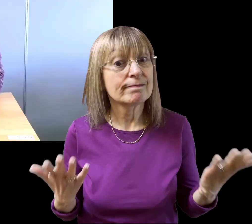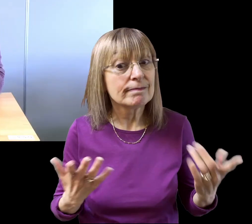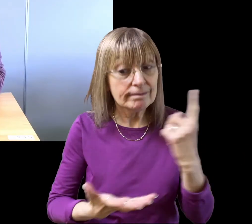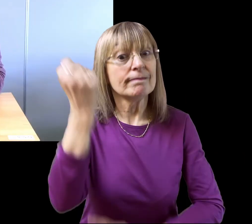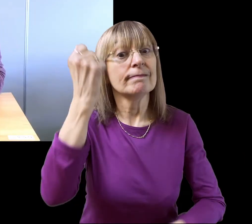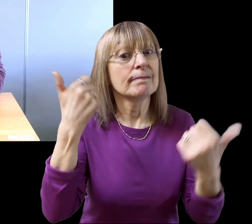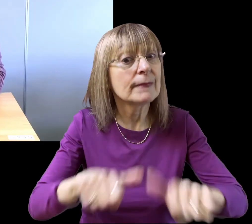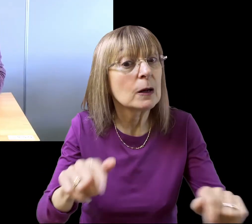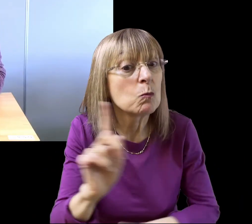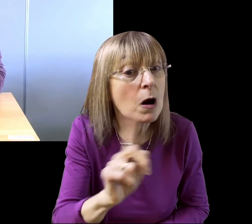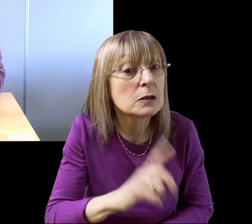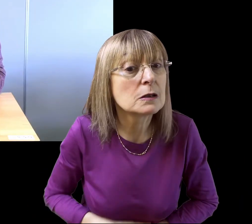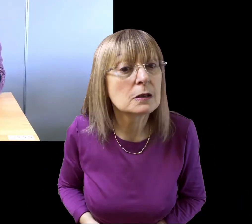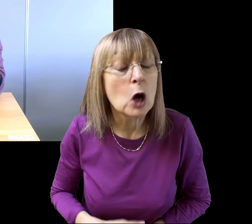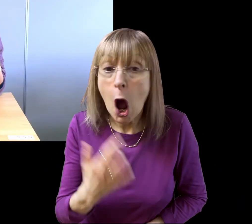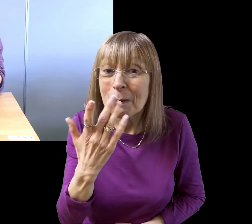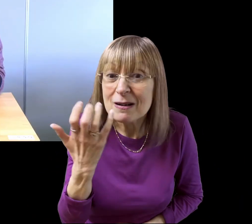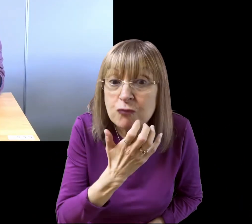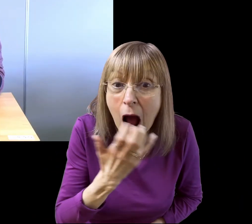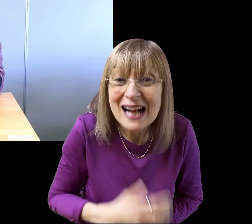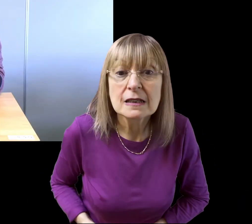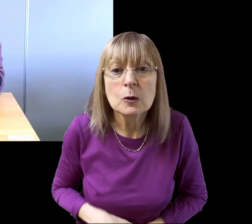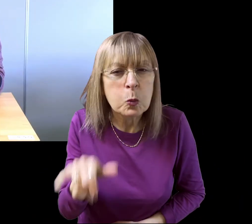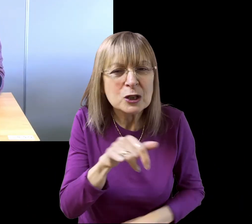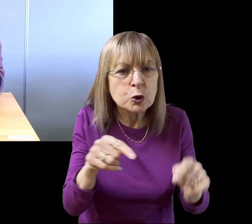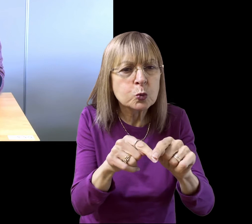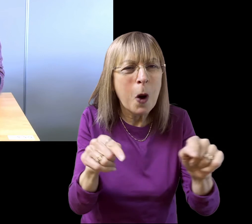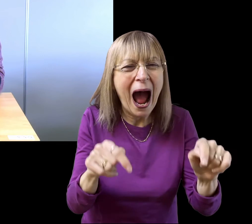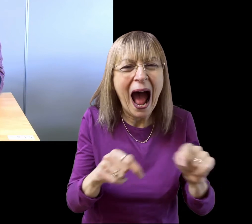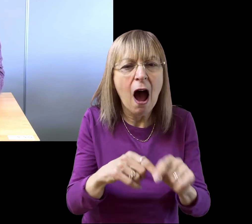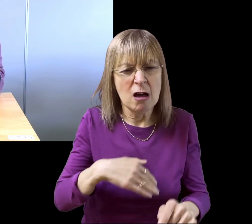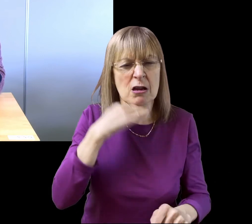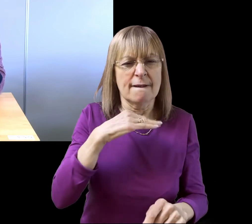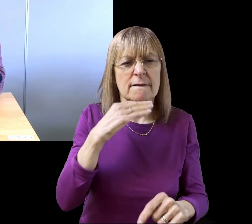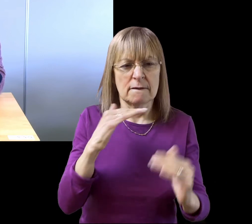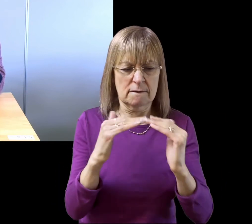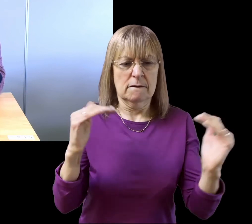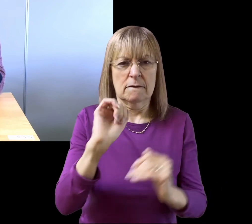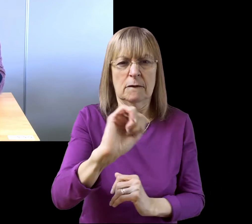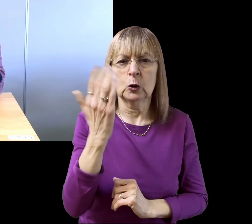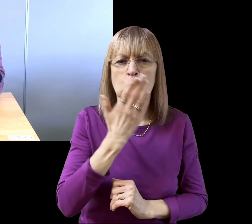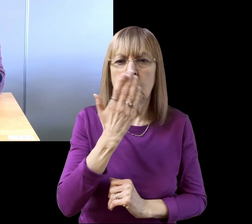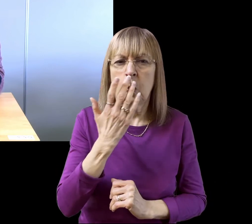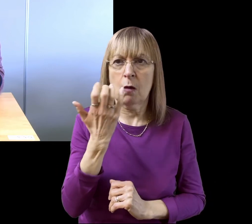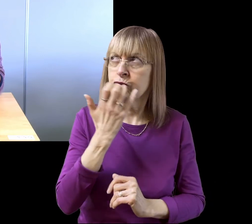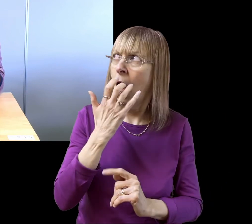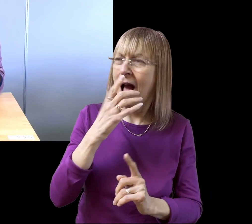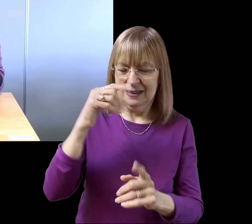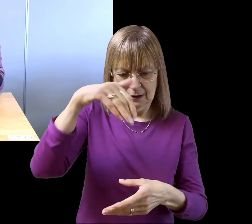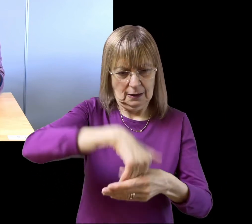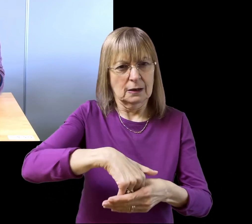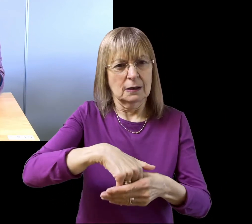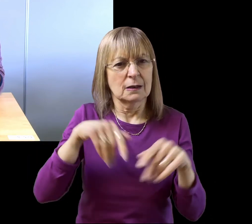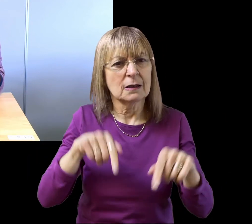What did you find out then? How much rice? Which square would be enough to fill your entire school with rice? How about all